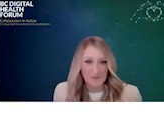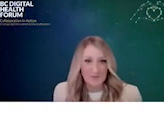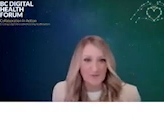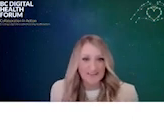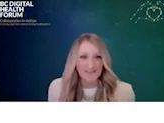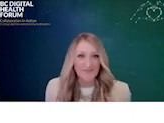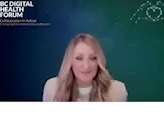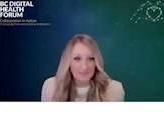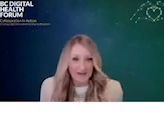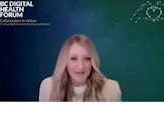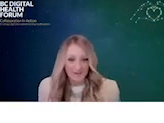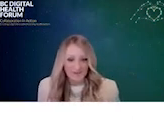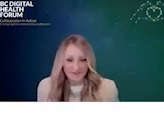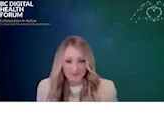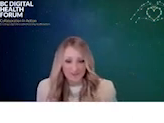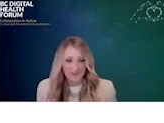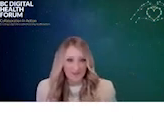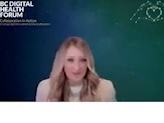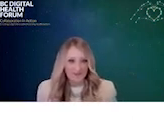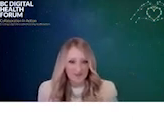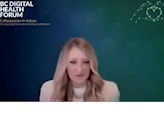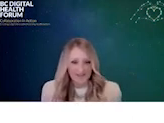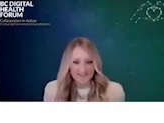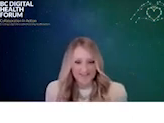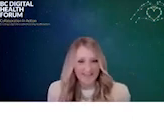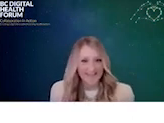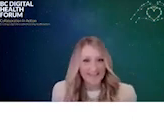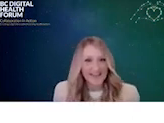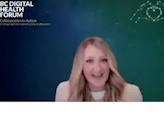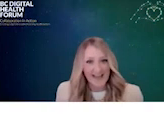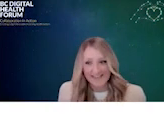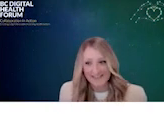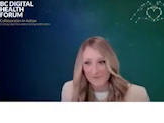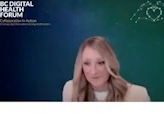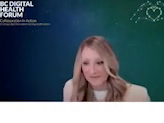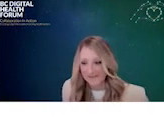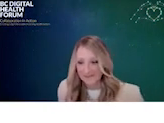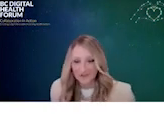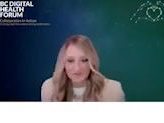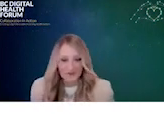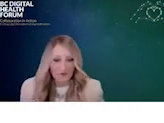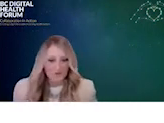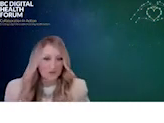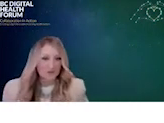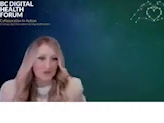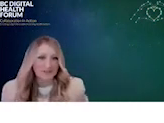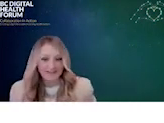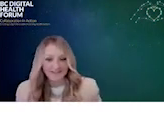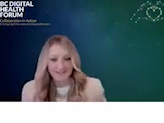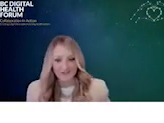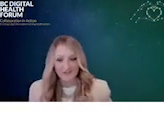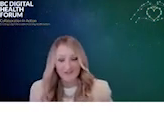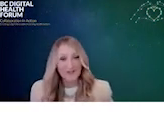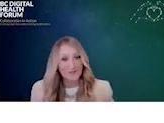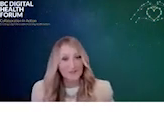you to provide some feedback about the session that you've just joined us in. And we'll be shifting over to our